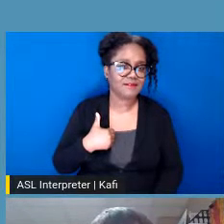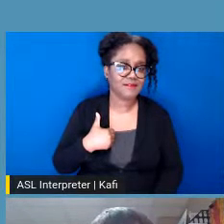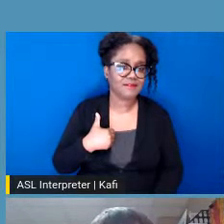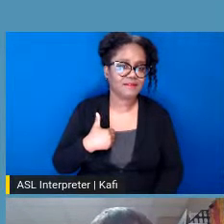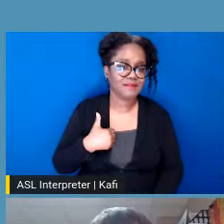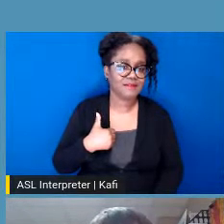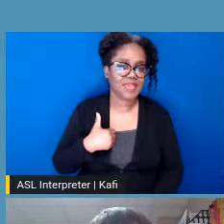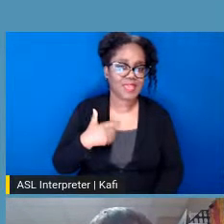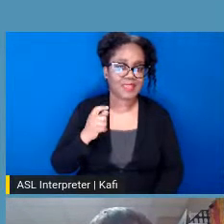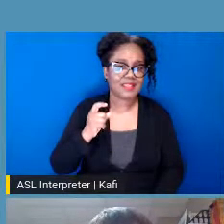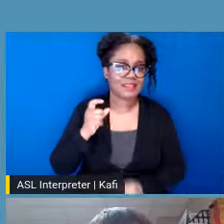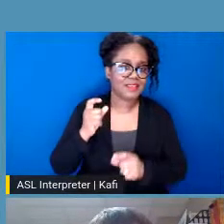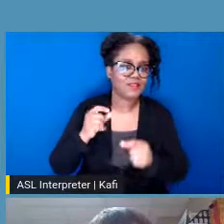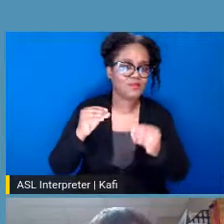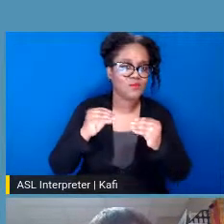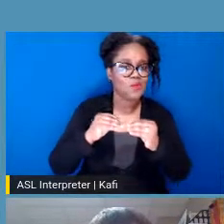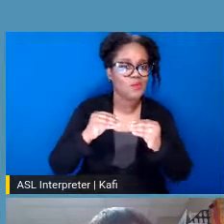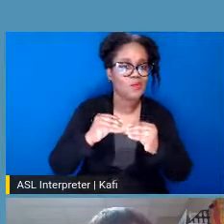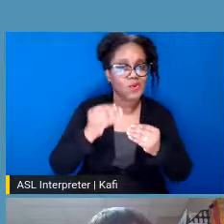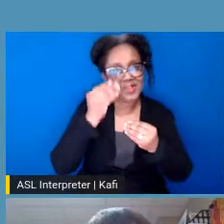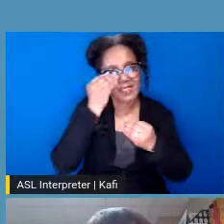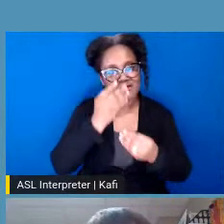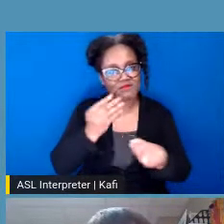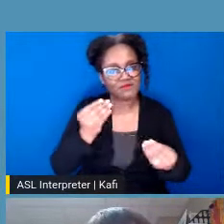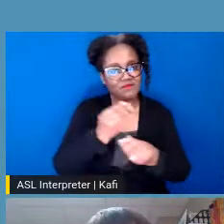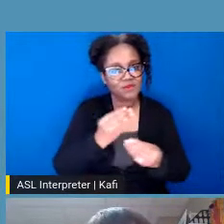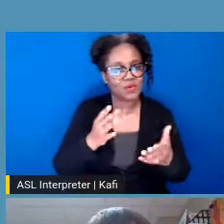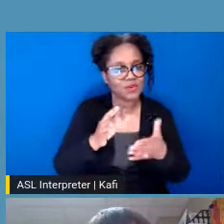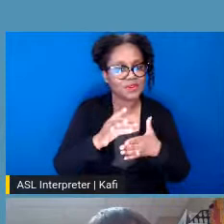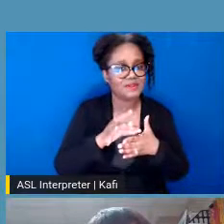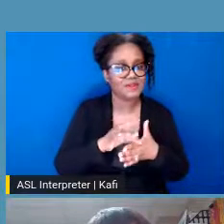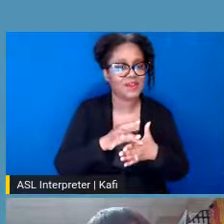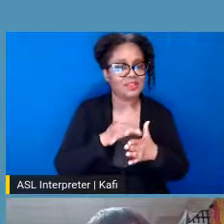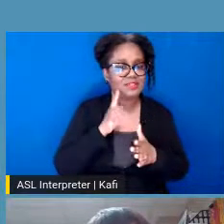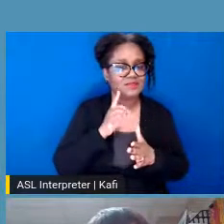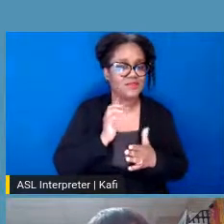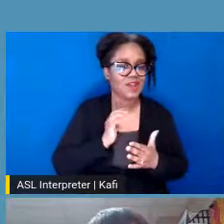very informative content out to our visitors.